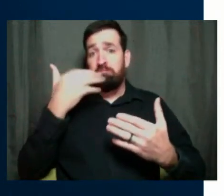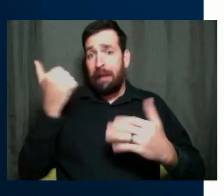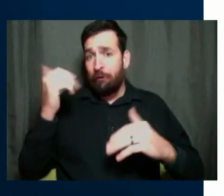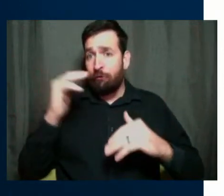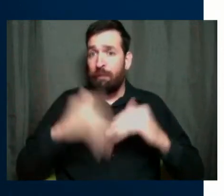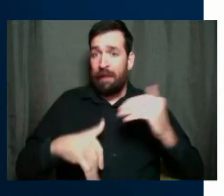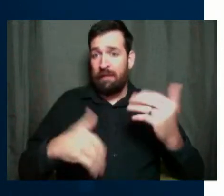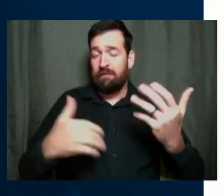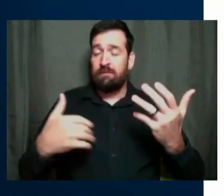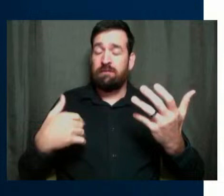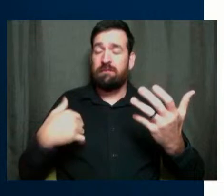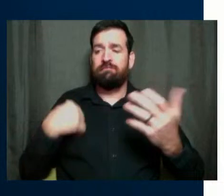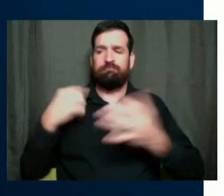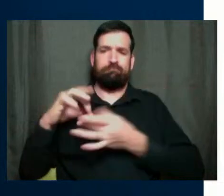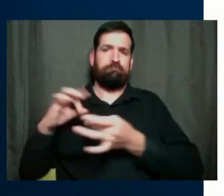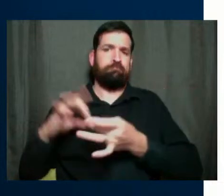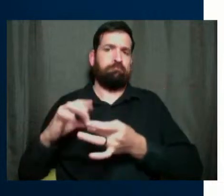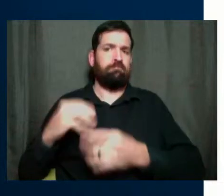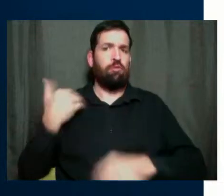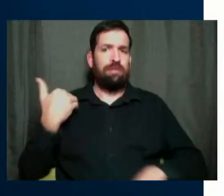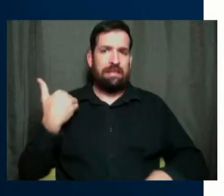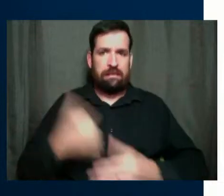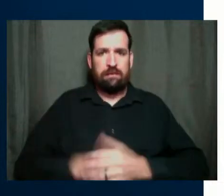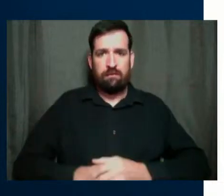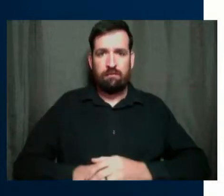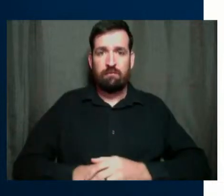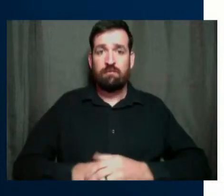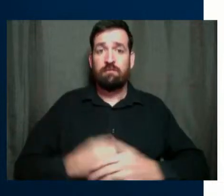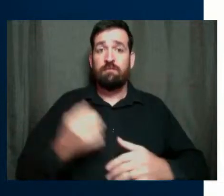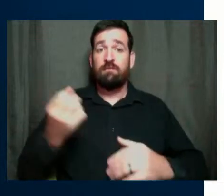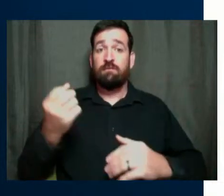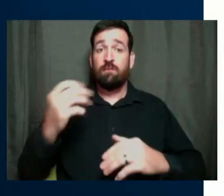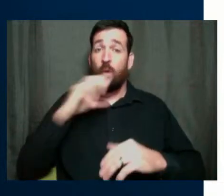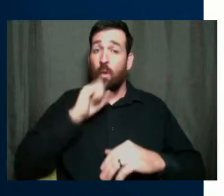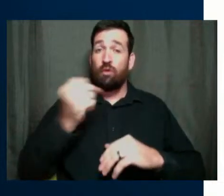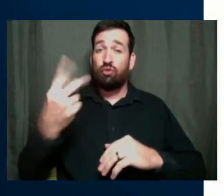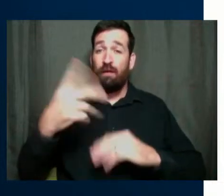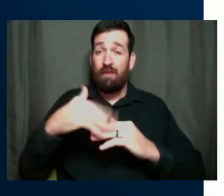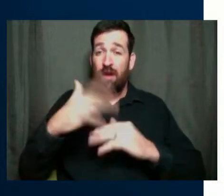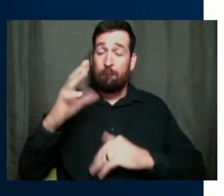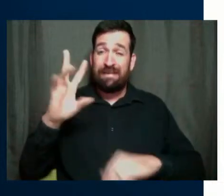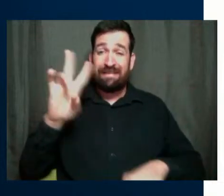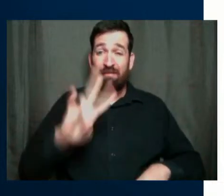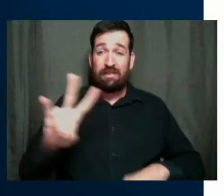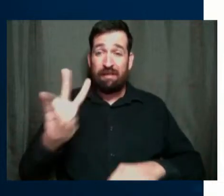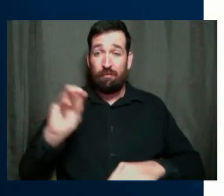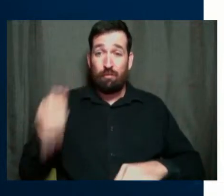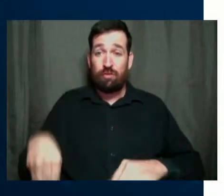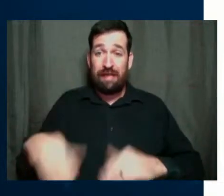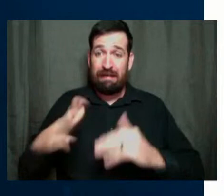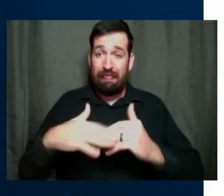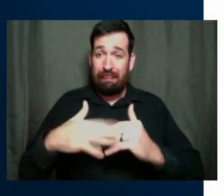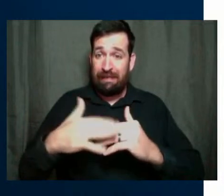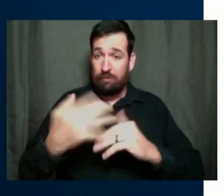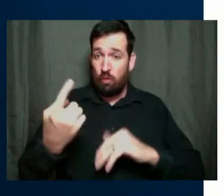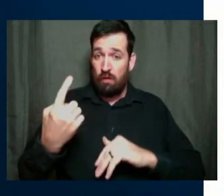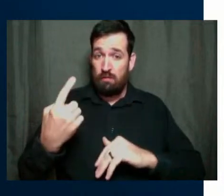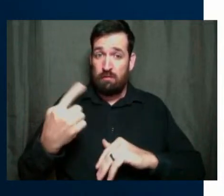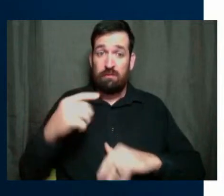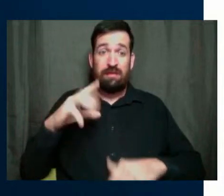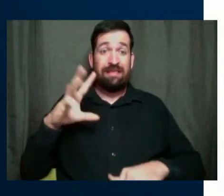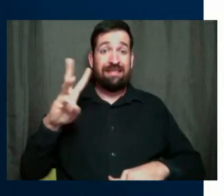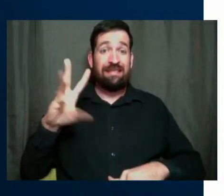made reference to on the program recently, so that's good. 12 and over, 77% have at least had one vaccine. 65% are